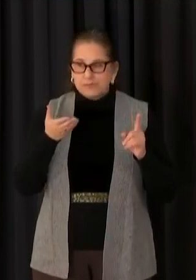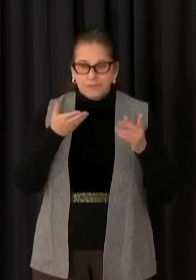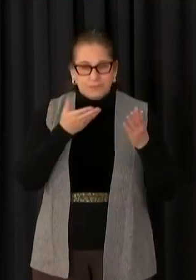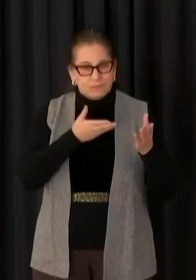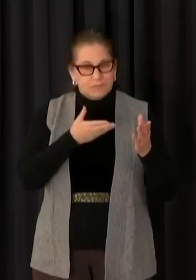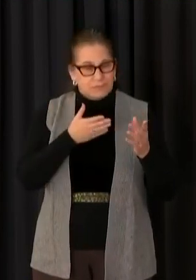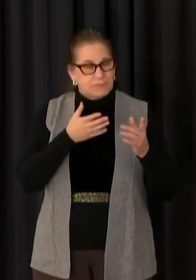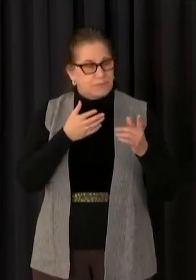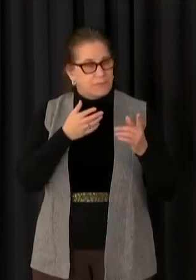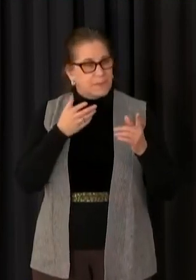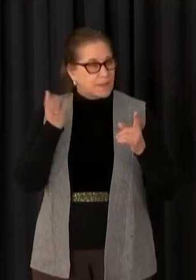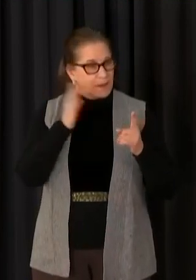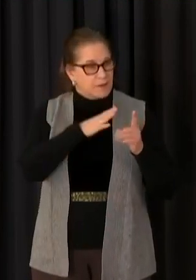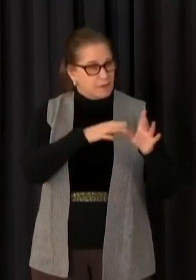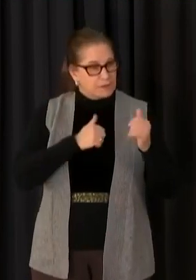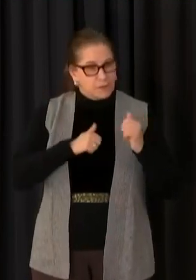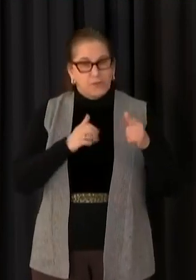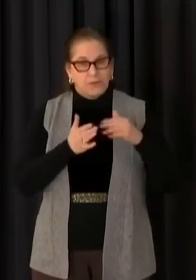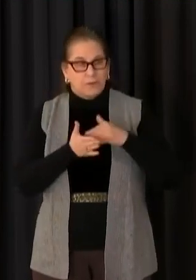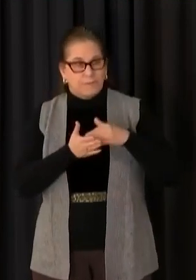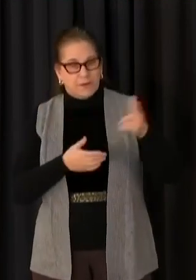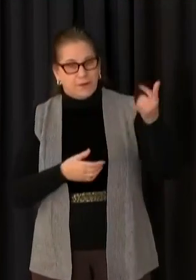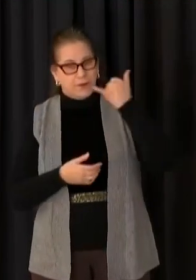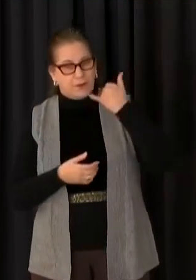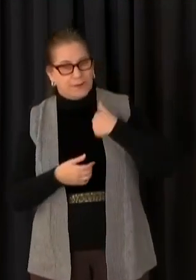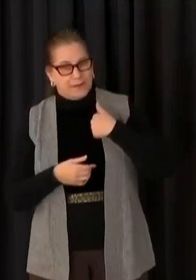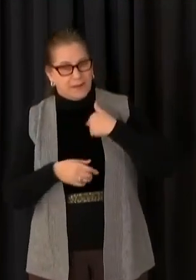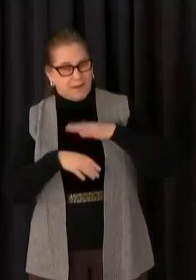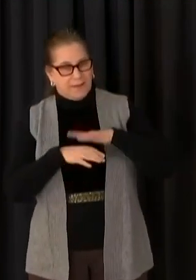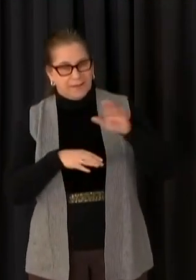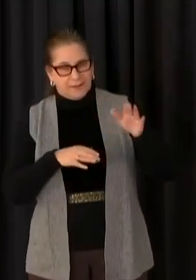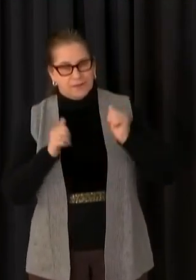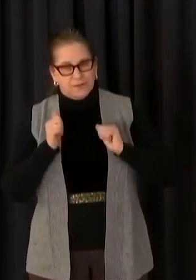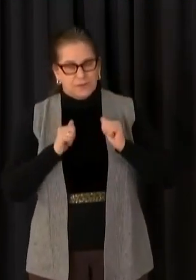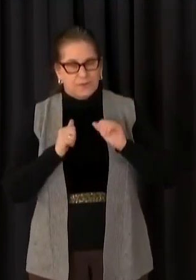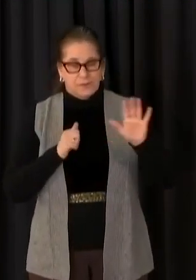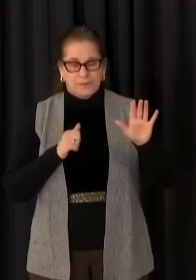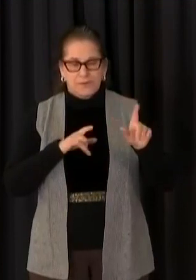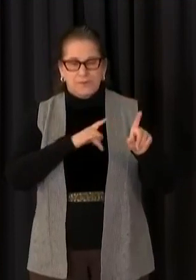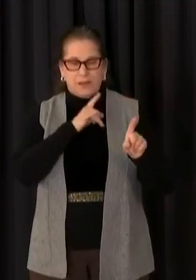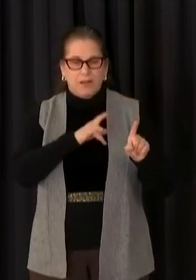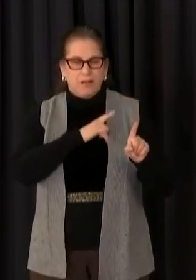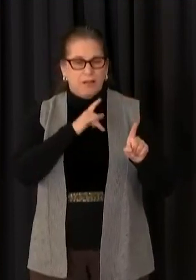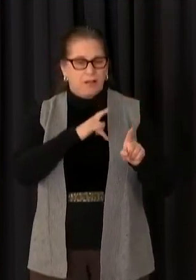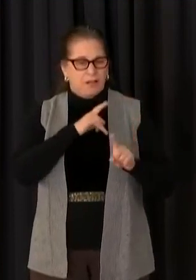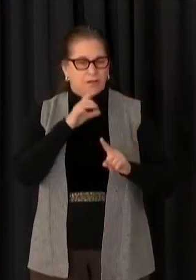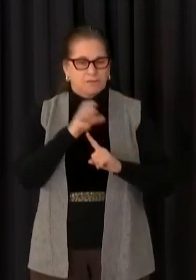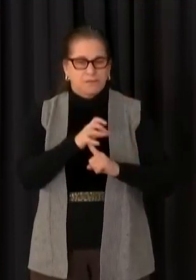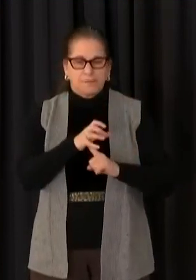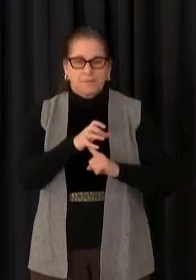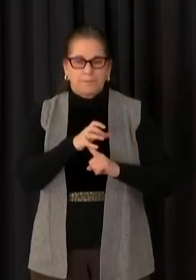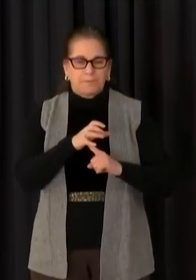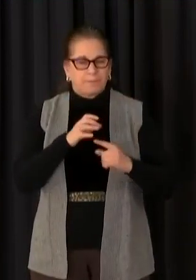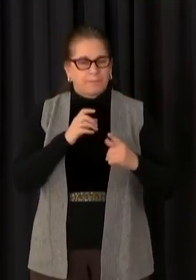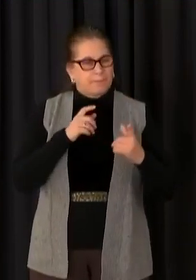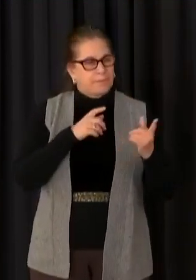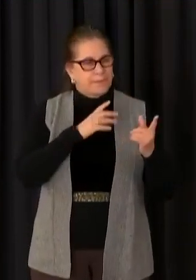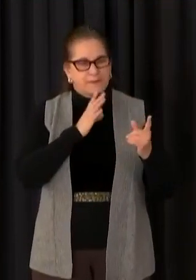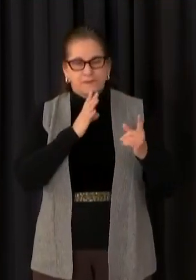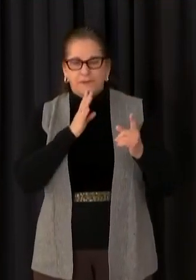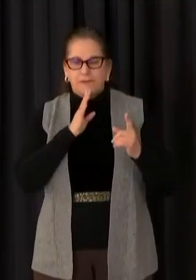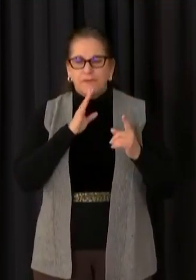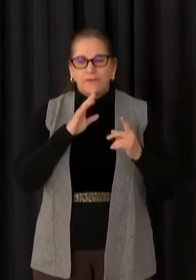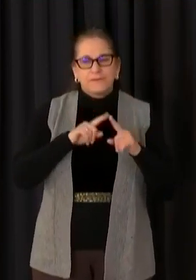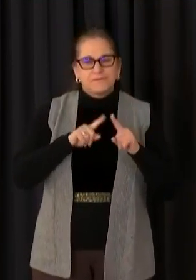a lot of issues to talk about, because he lets us talk and talk about the issues that